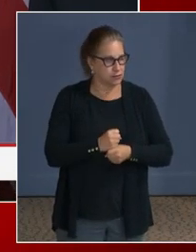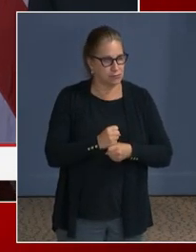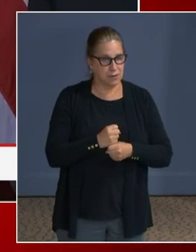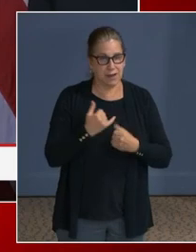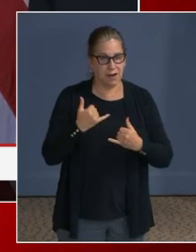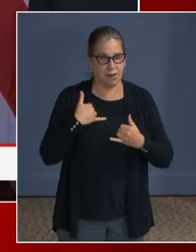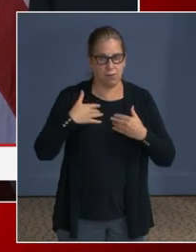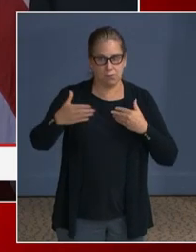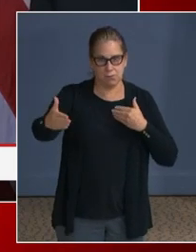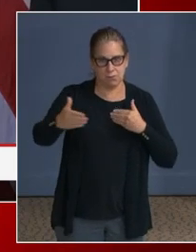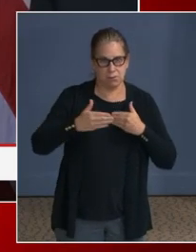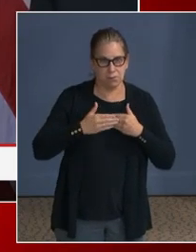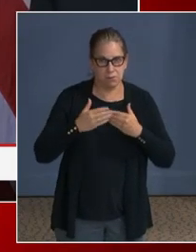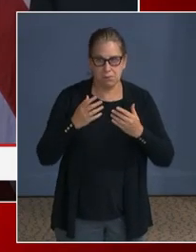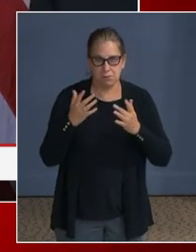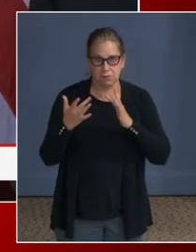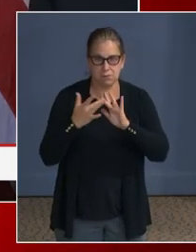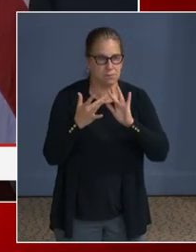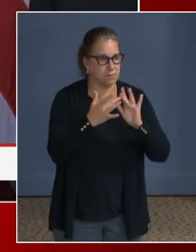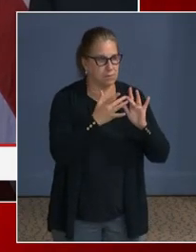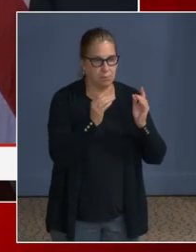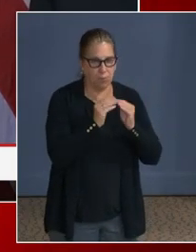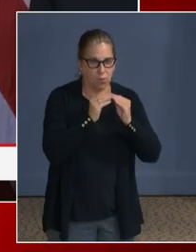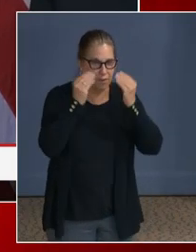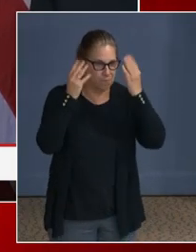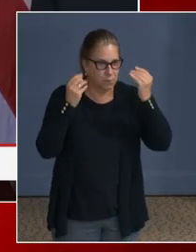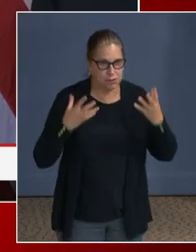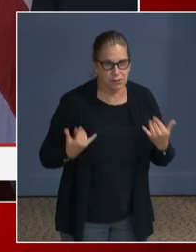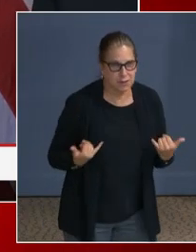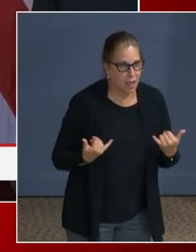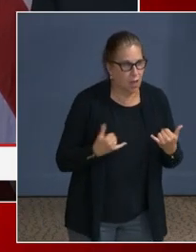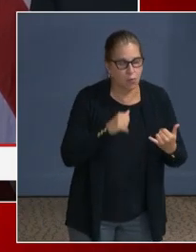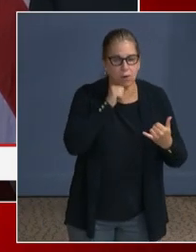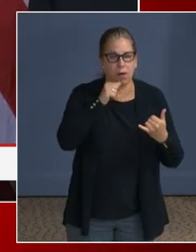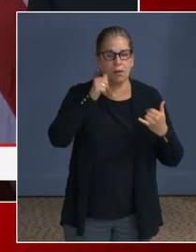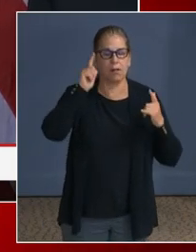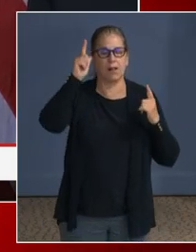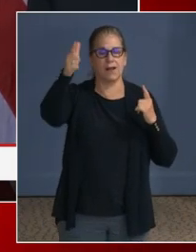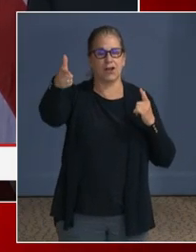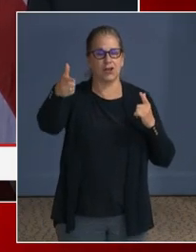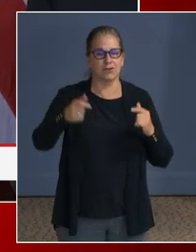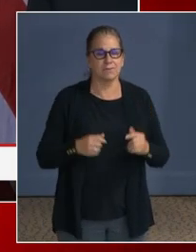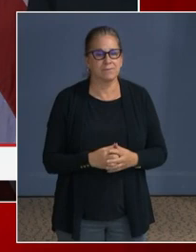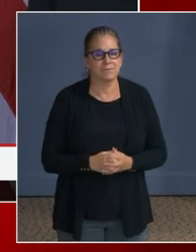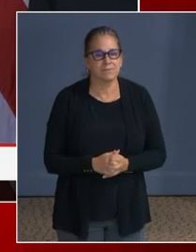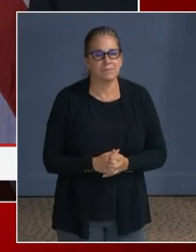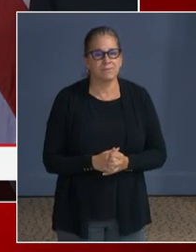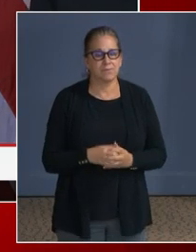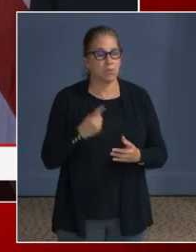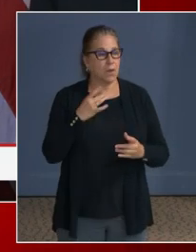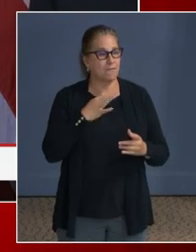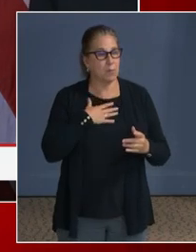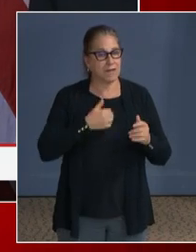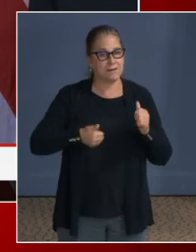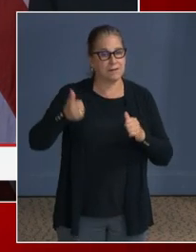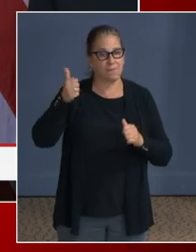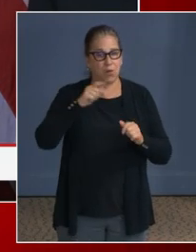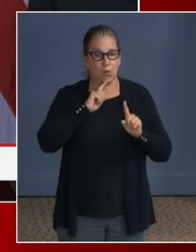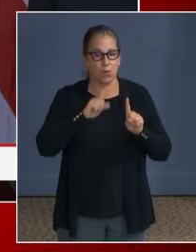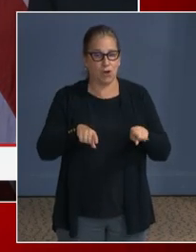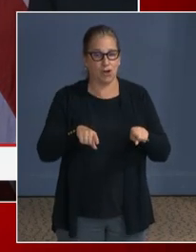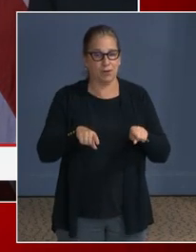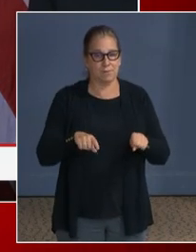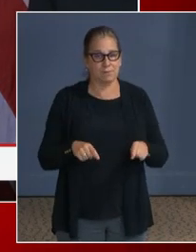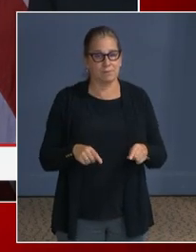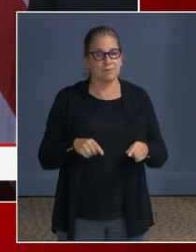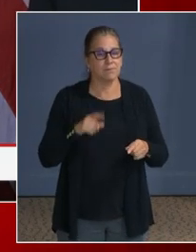agency in consultation as ordered in one of my executive orders with HCMA, DC